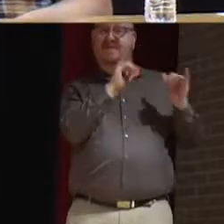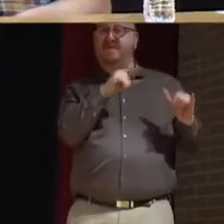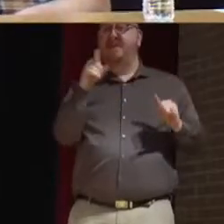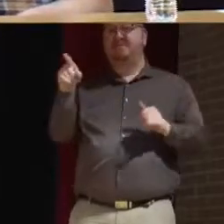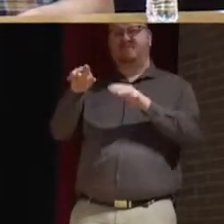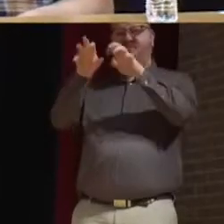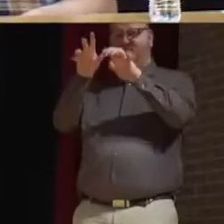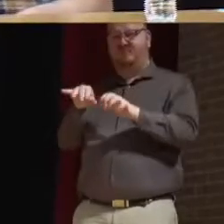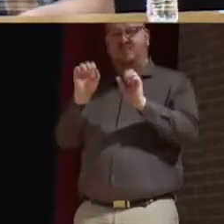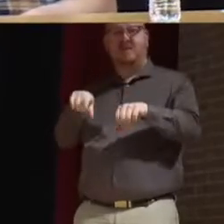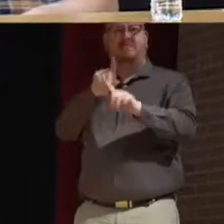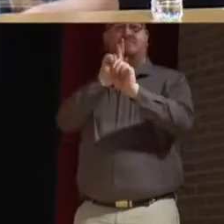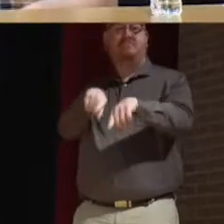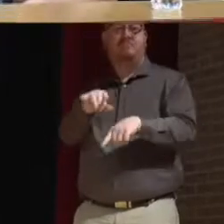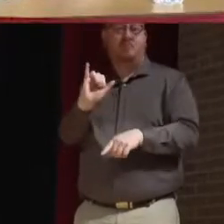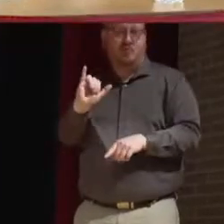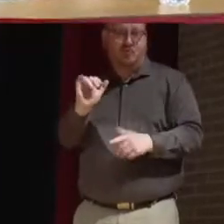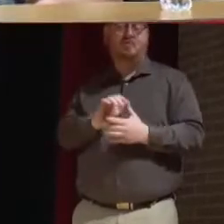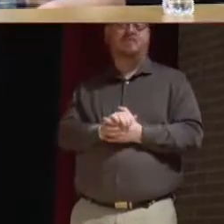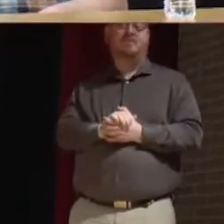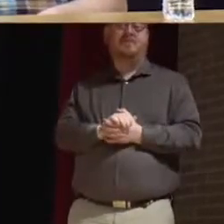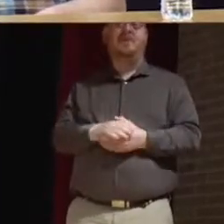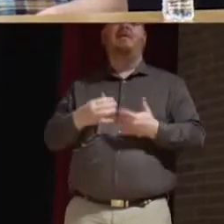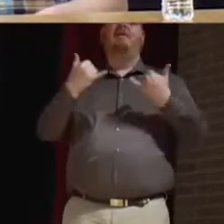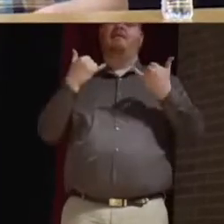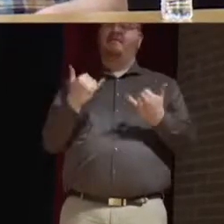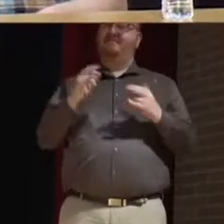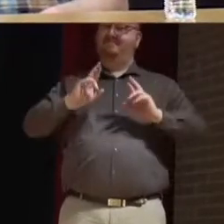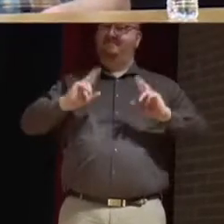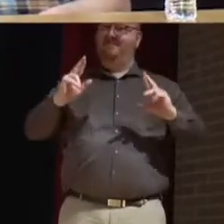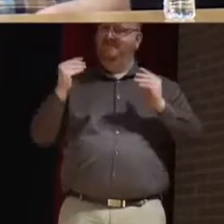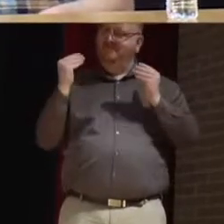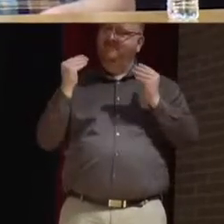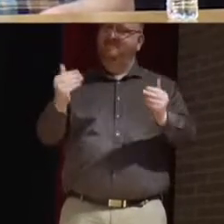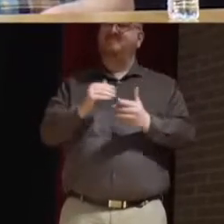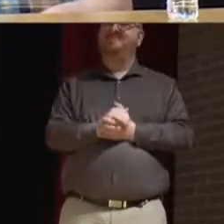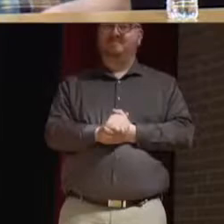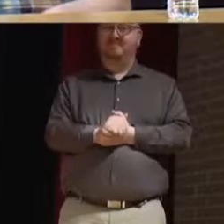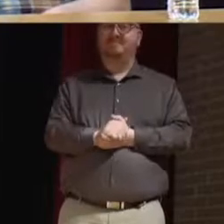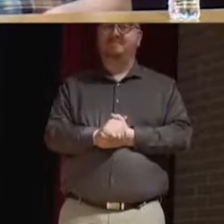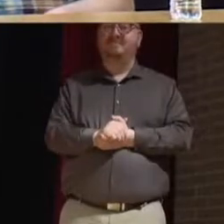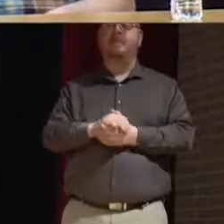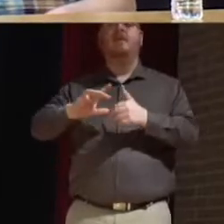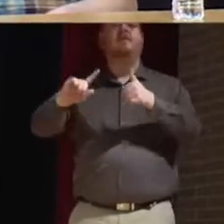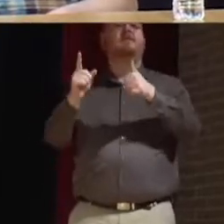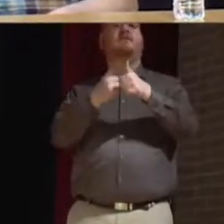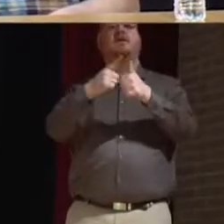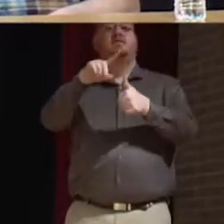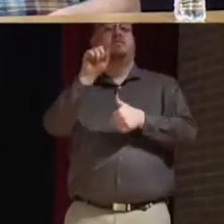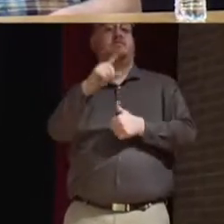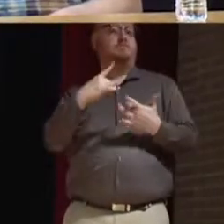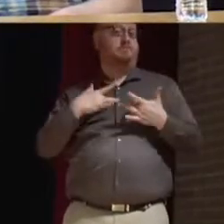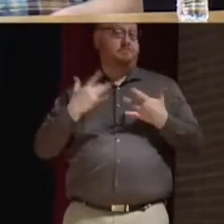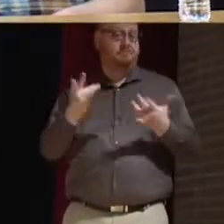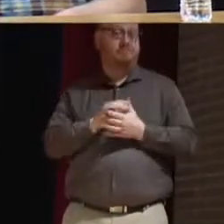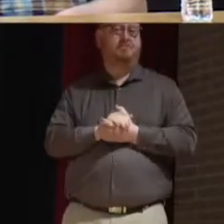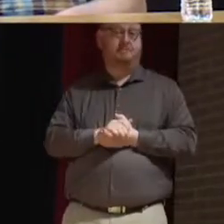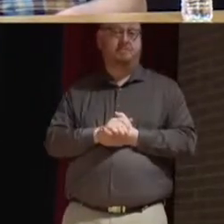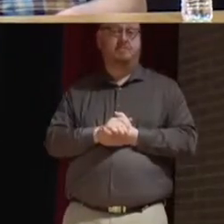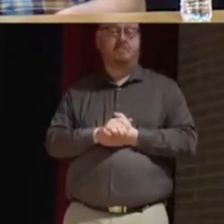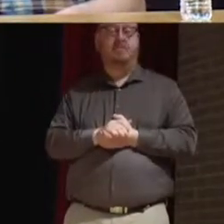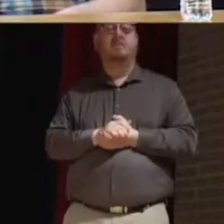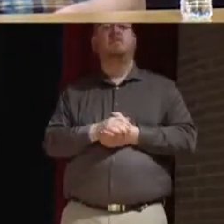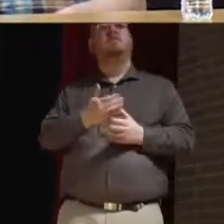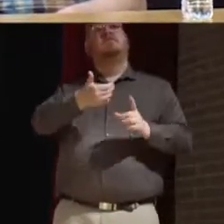comments. So, without any further ado, here we go. Our first question is,